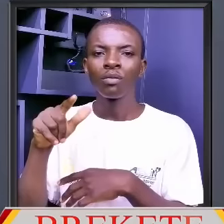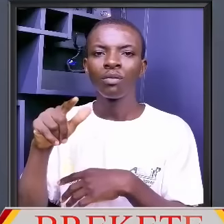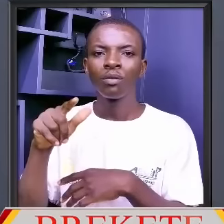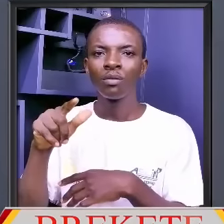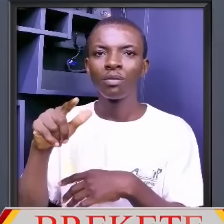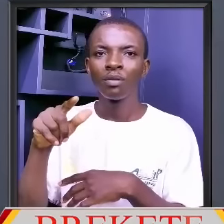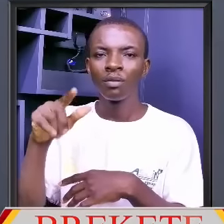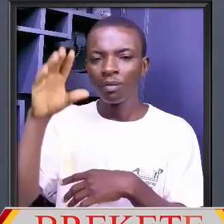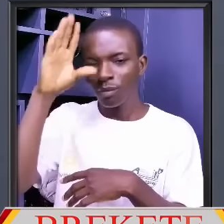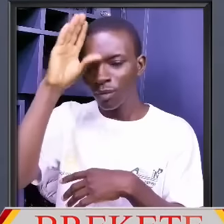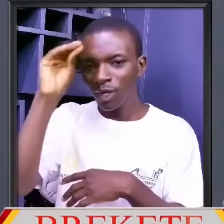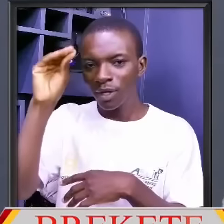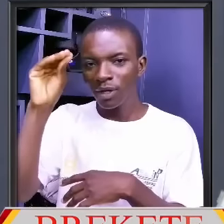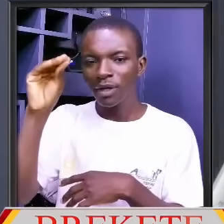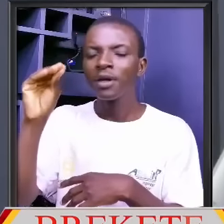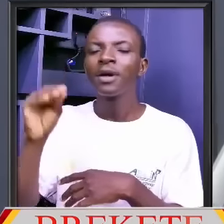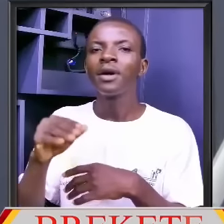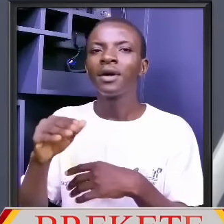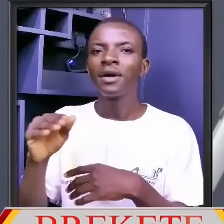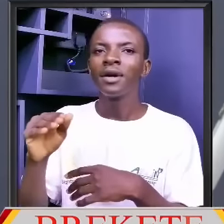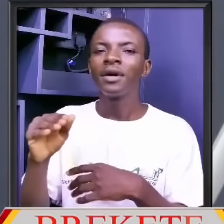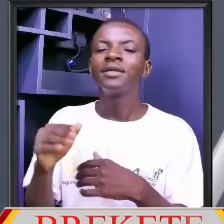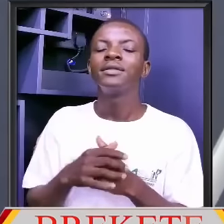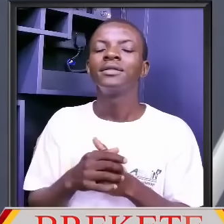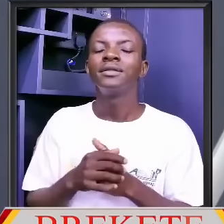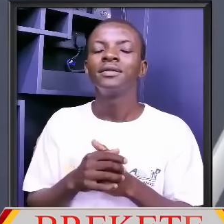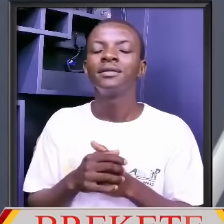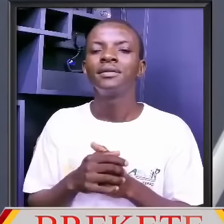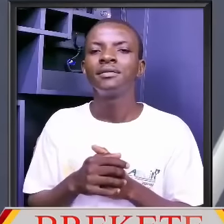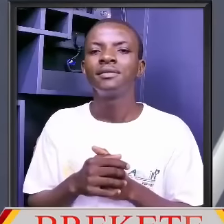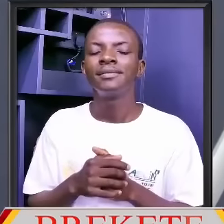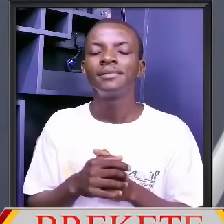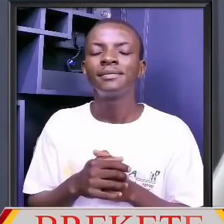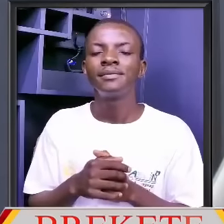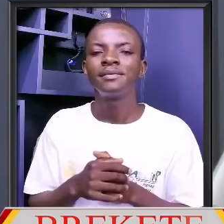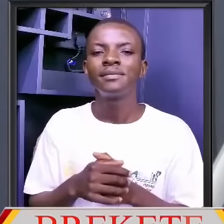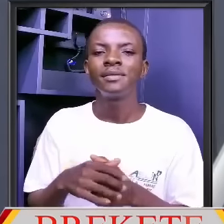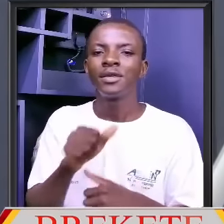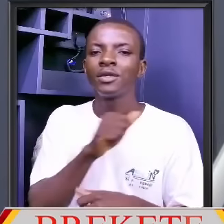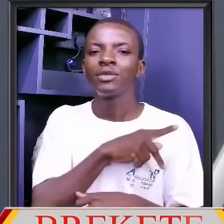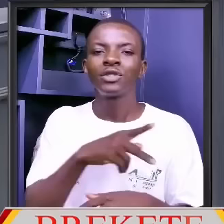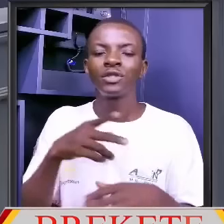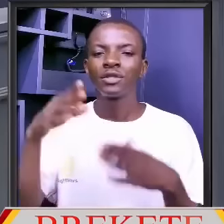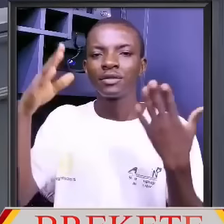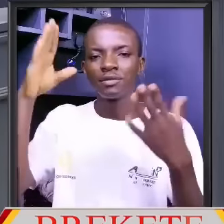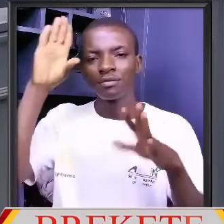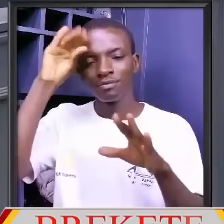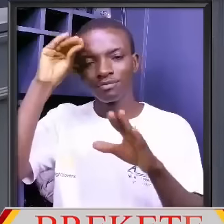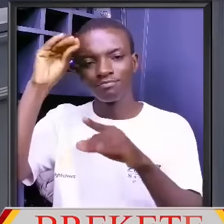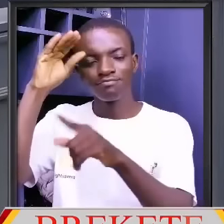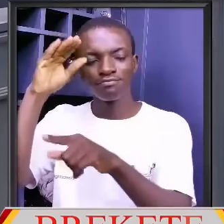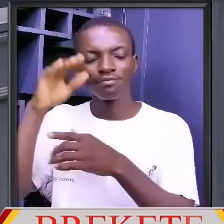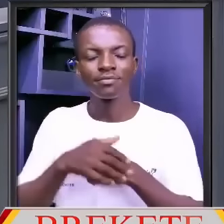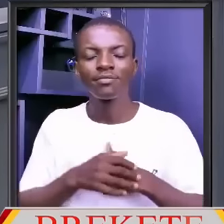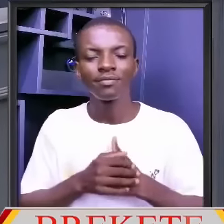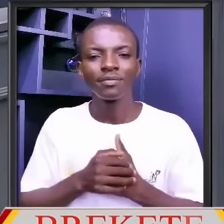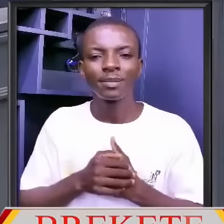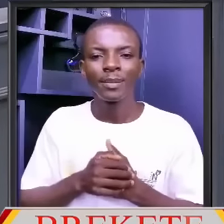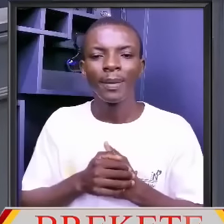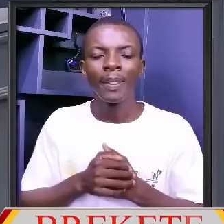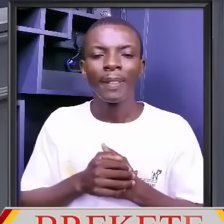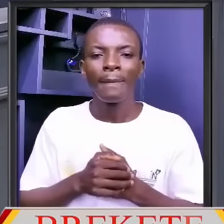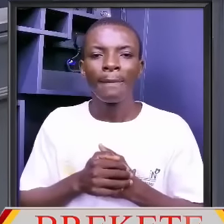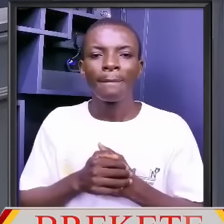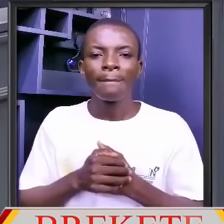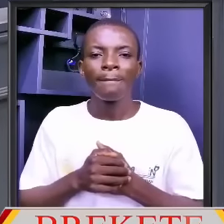plural. Man. Now he is a man. Make we appreciate this man.